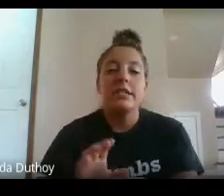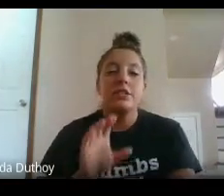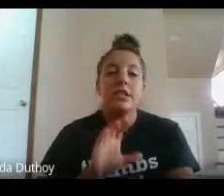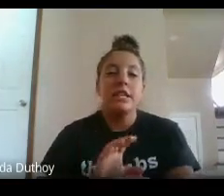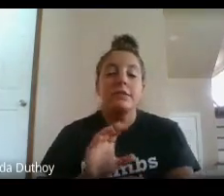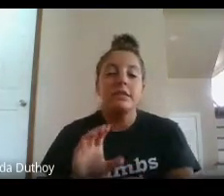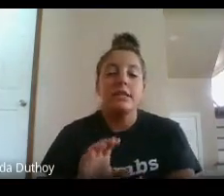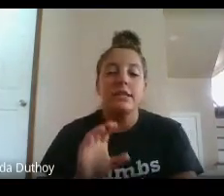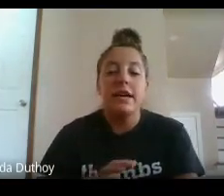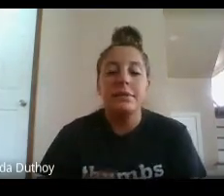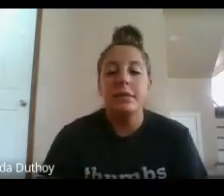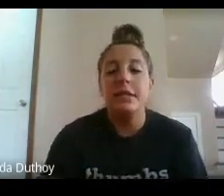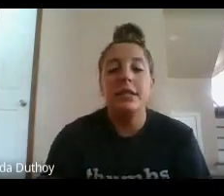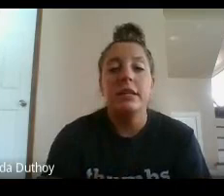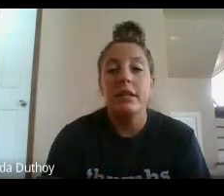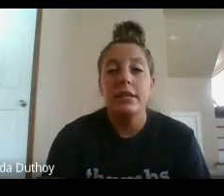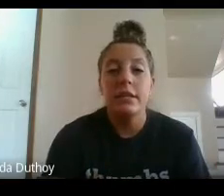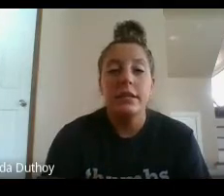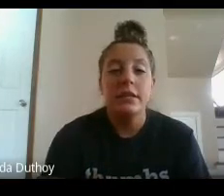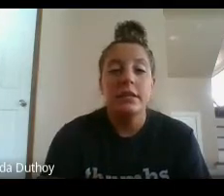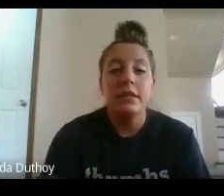Church is initialized. We did this last week.